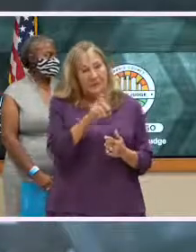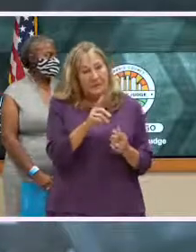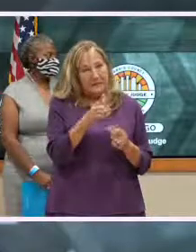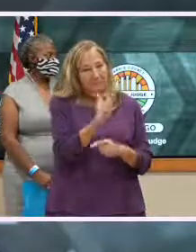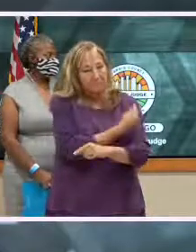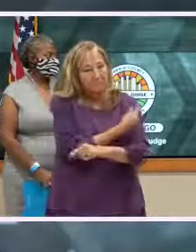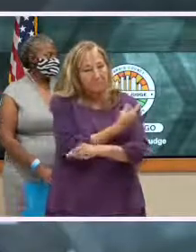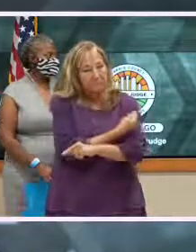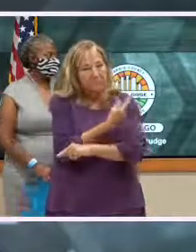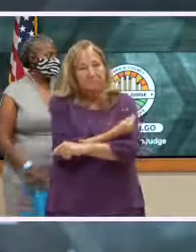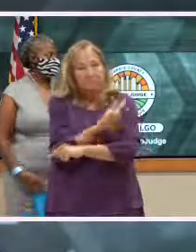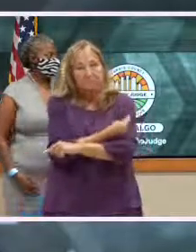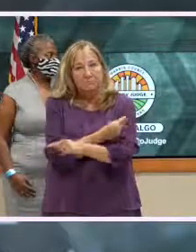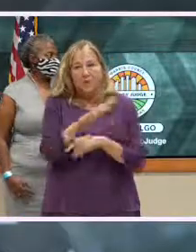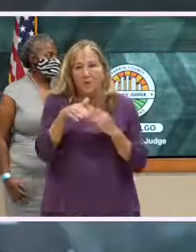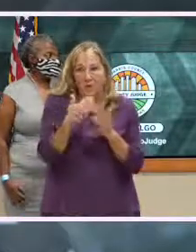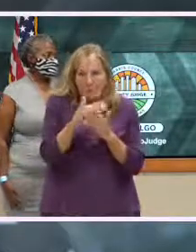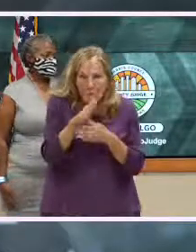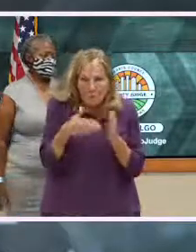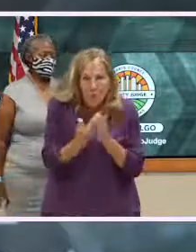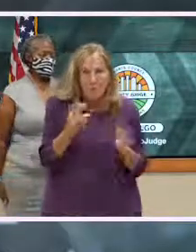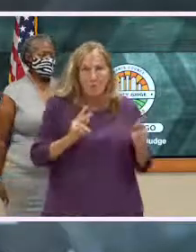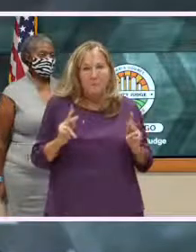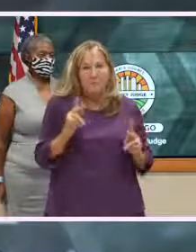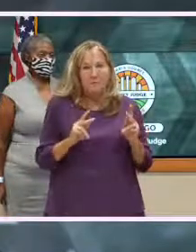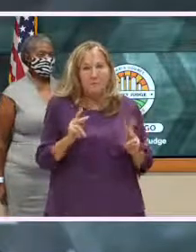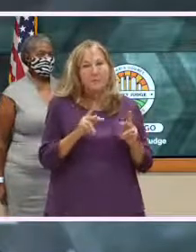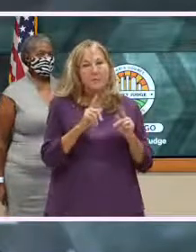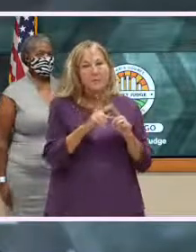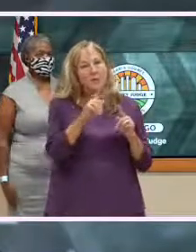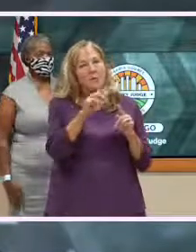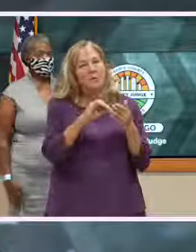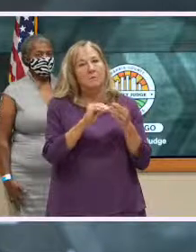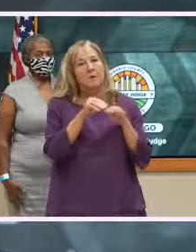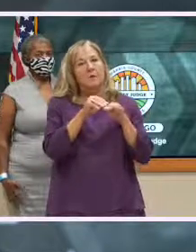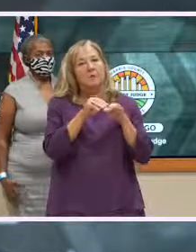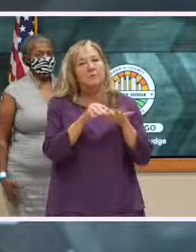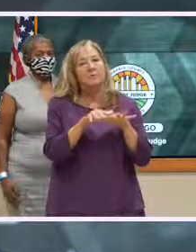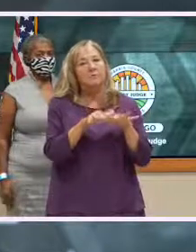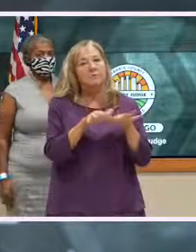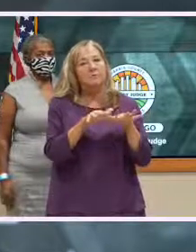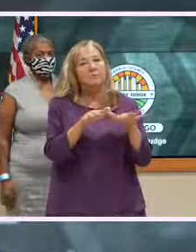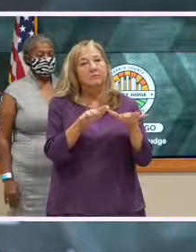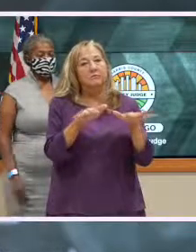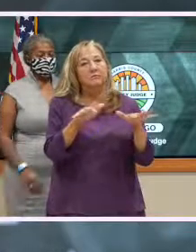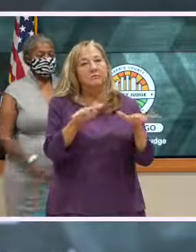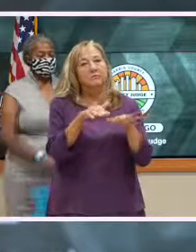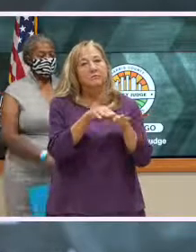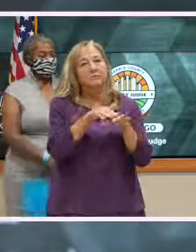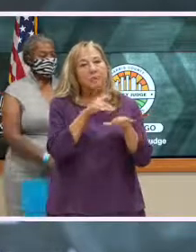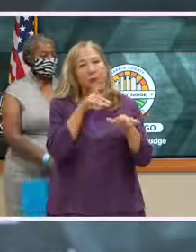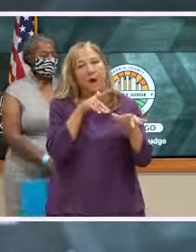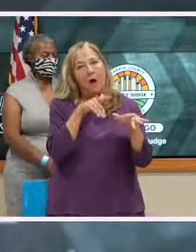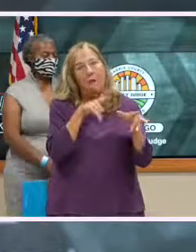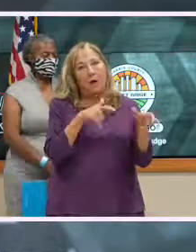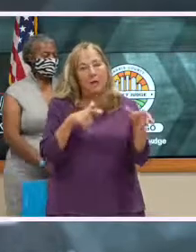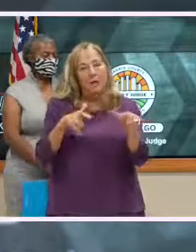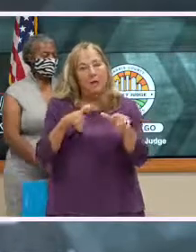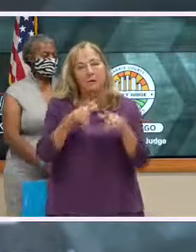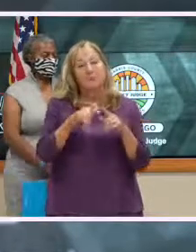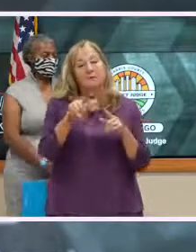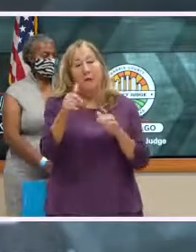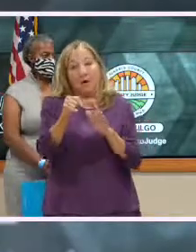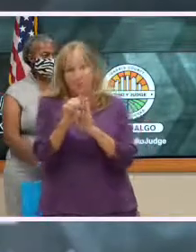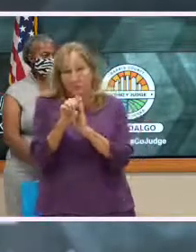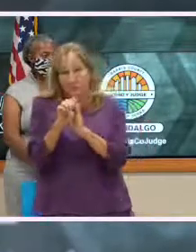vaccinated, and that will slow or halt transmission. Unfortunately, in many parts of the South, like Louisiana,